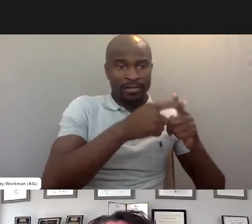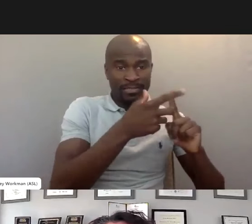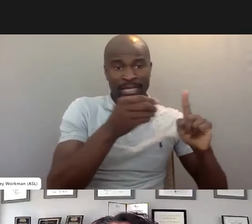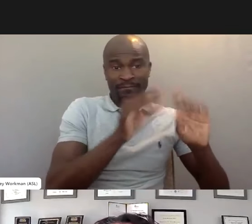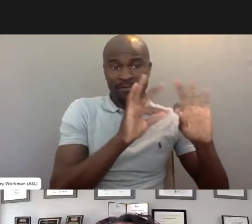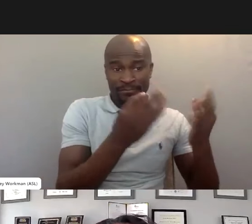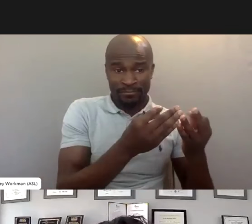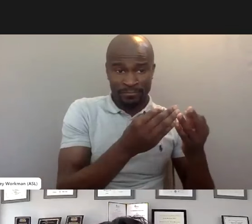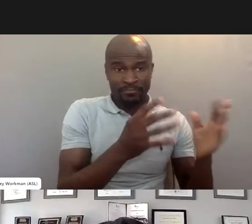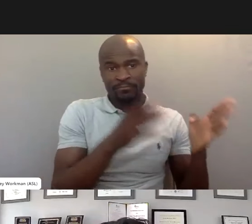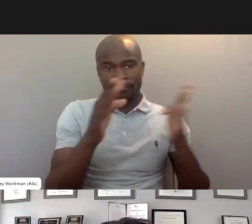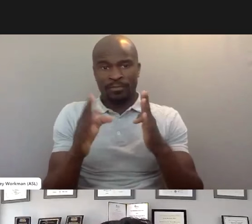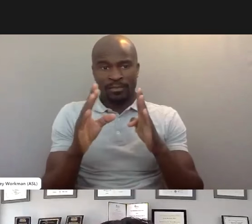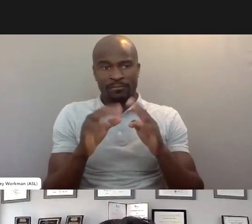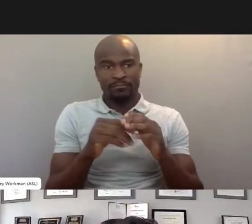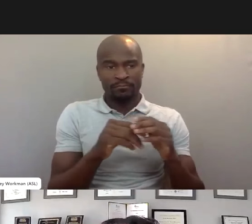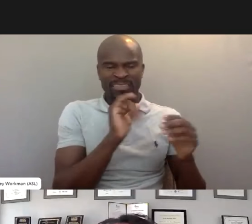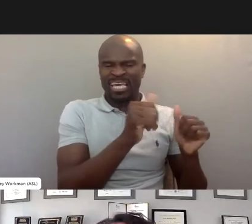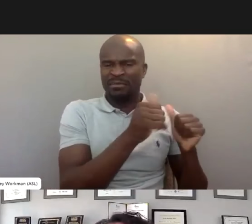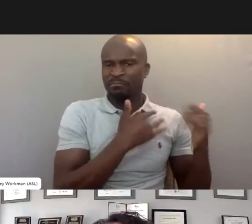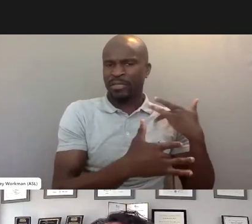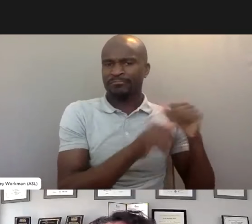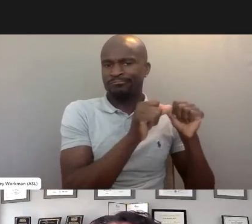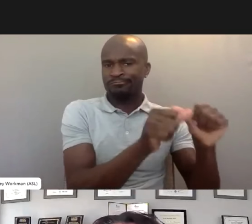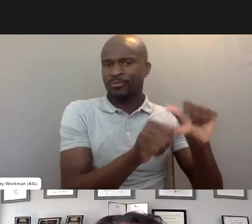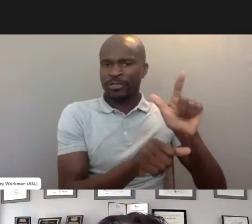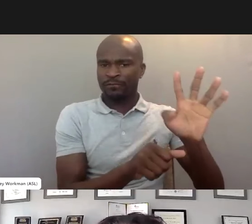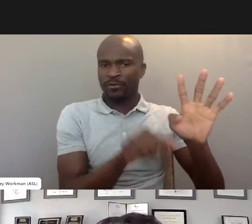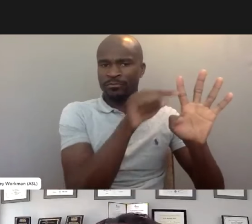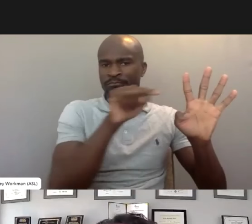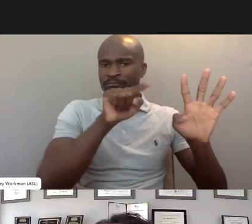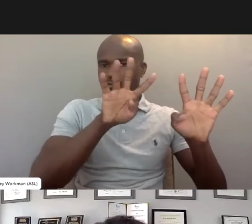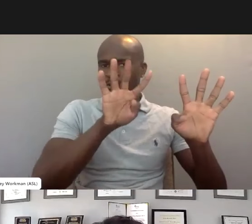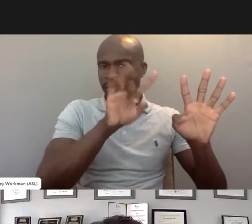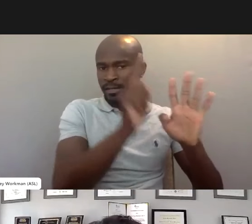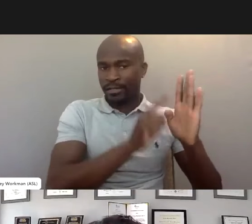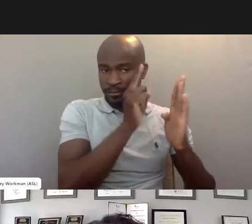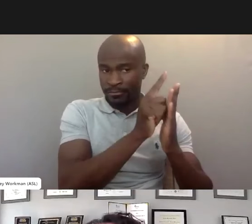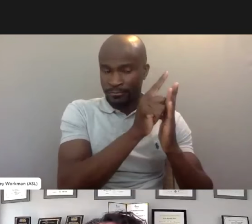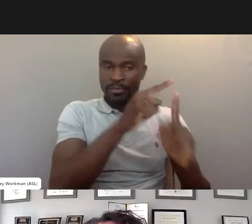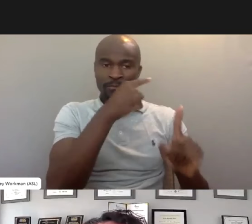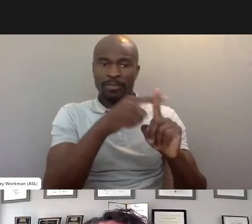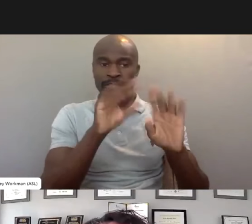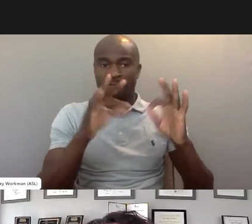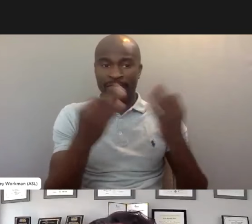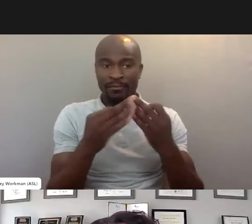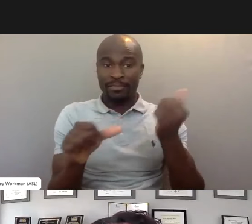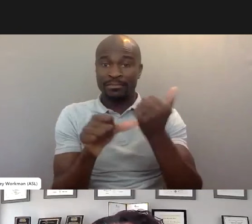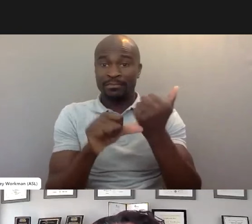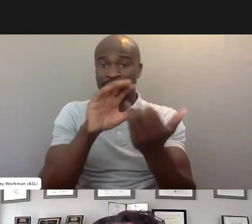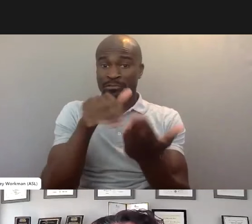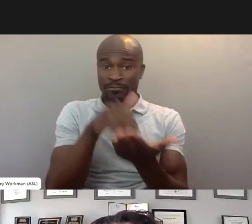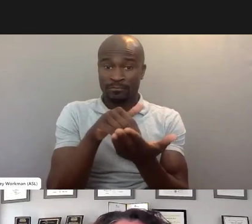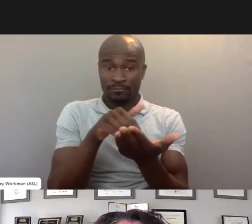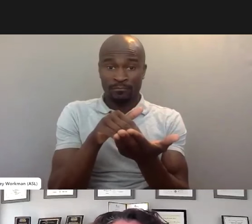aftermath, running for 24 to 48 hours. There is a family assistance center, which